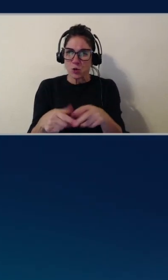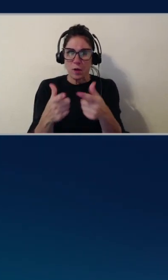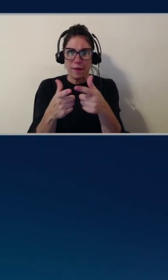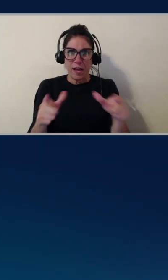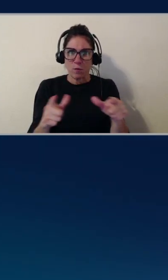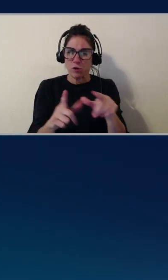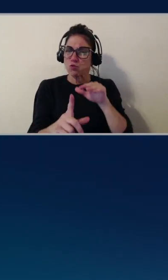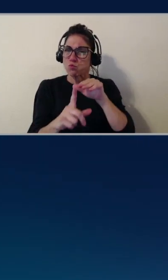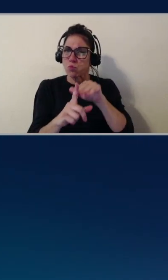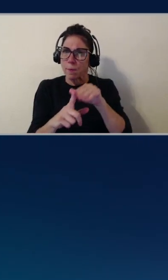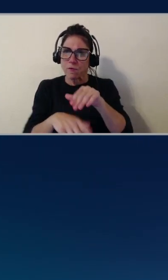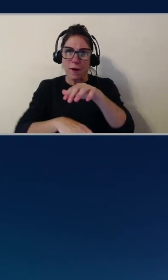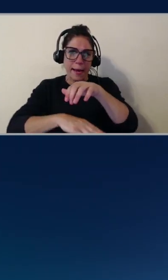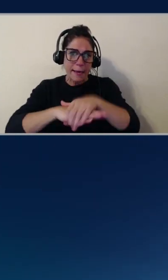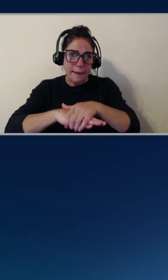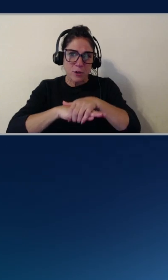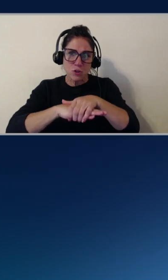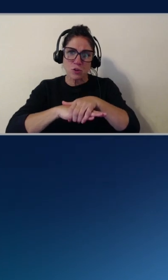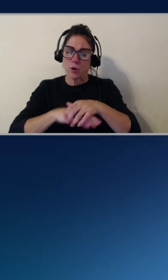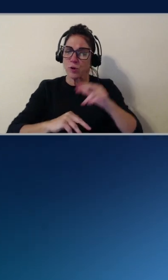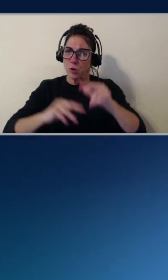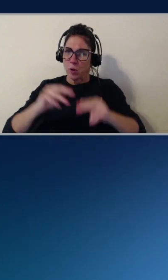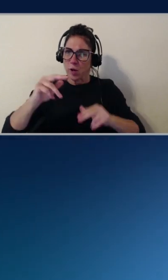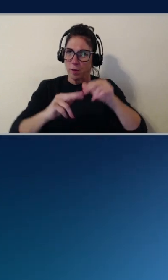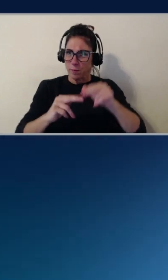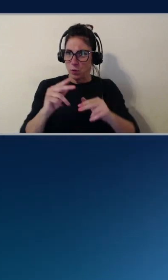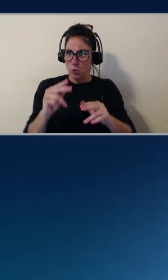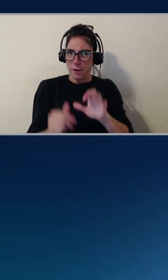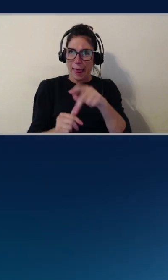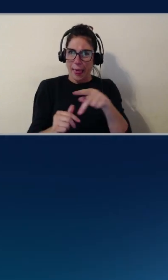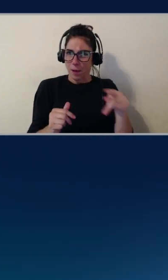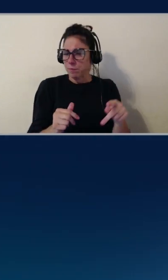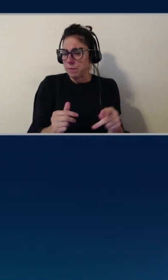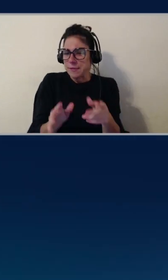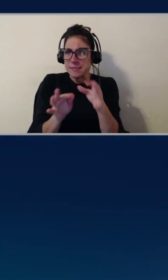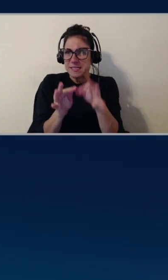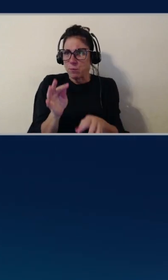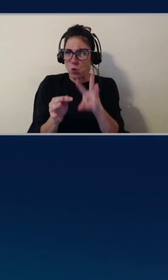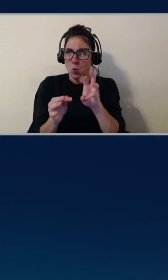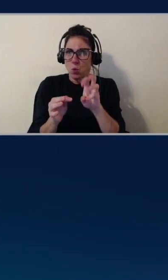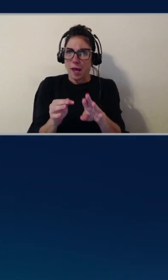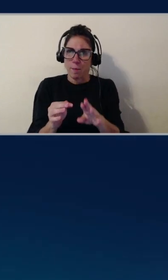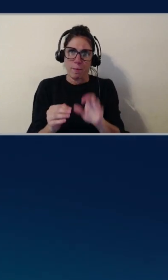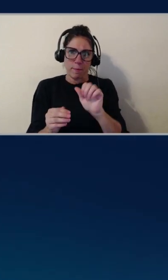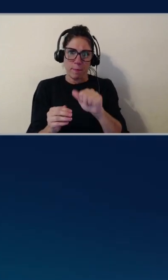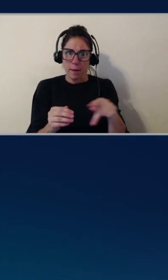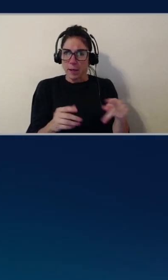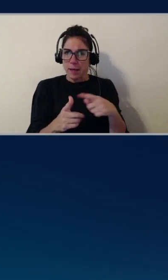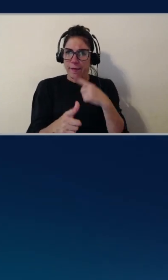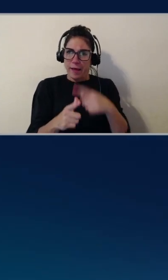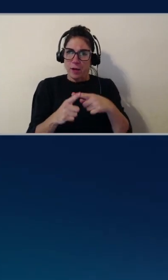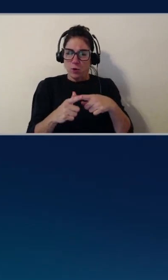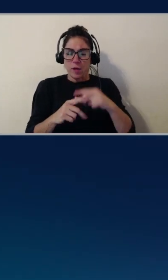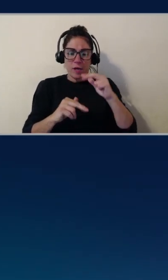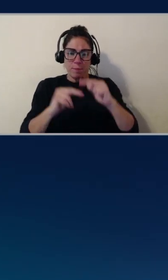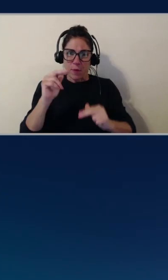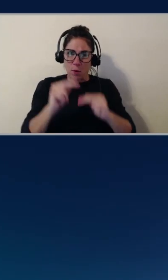We build an app for you. It's a simple web application. And from that point on, you can start, building more advanced use